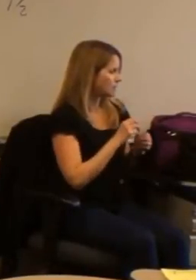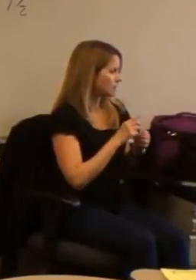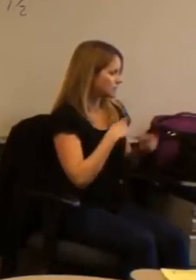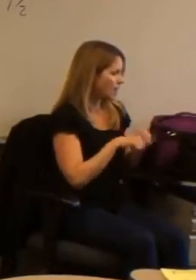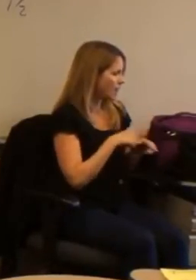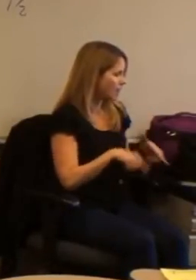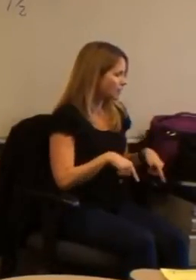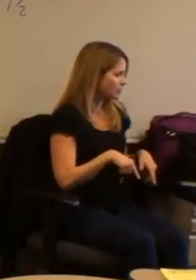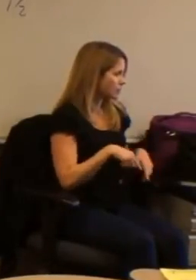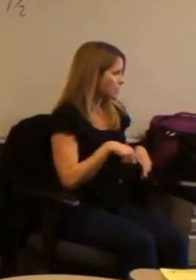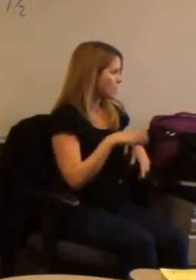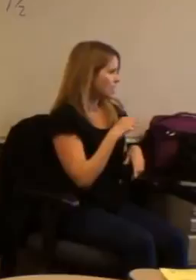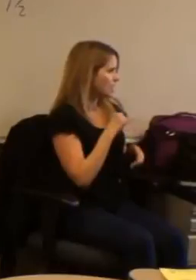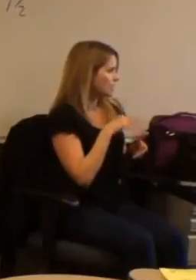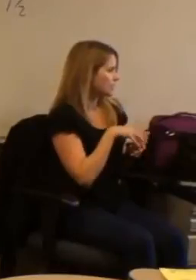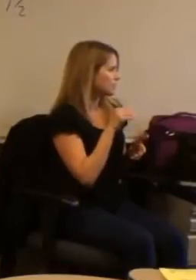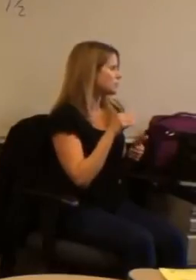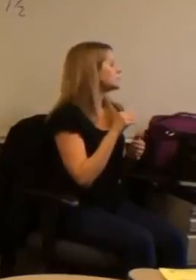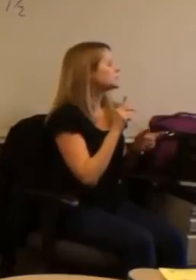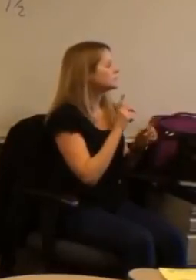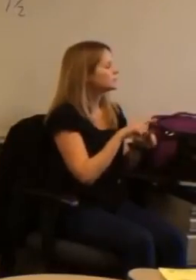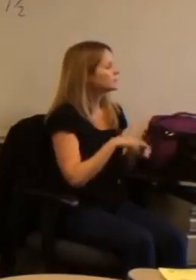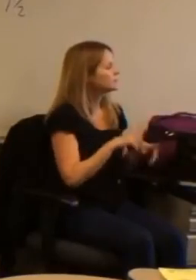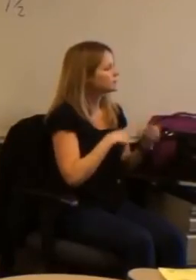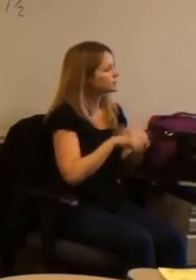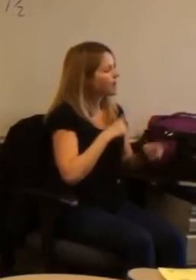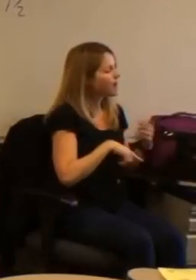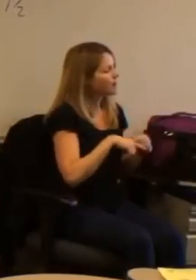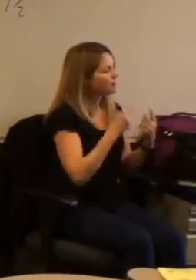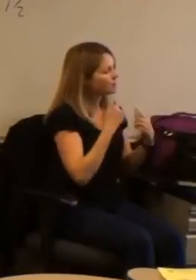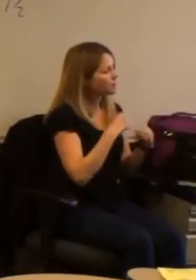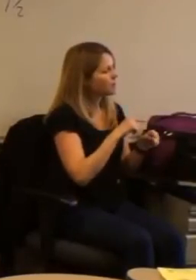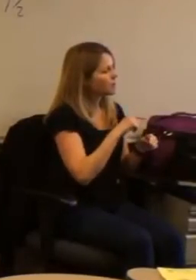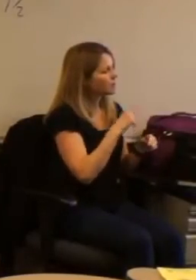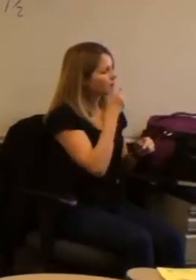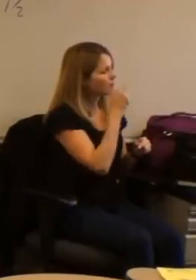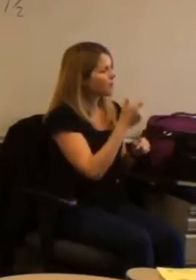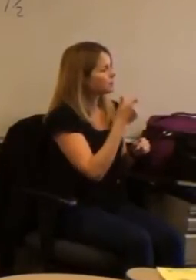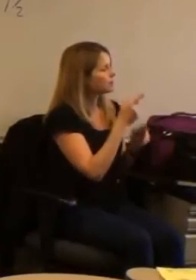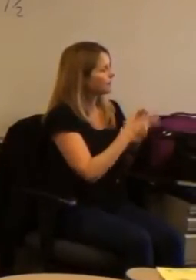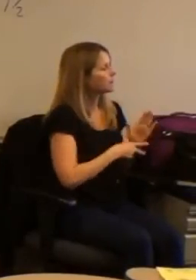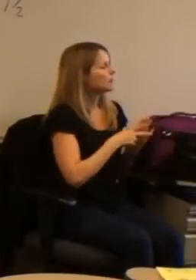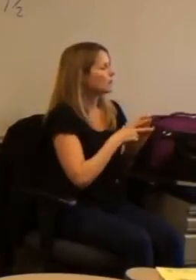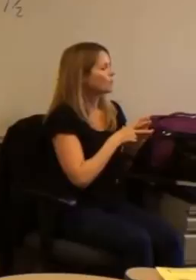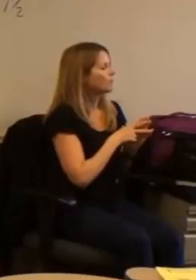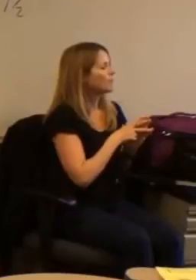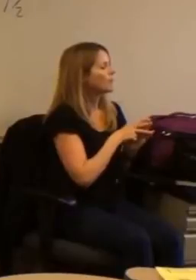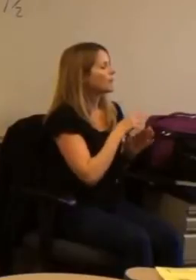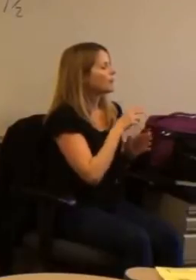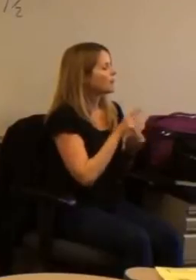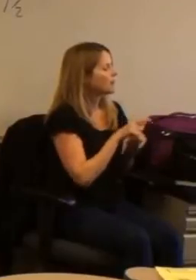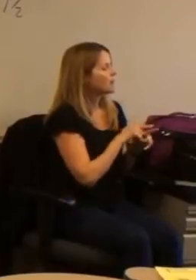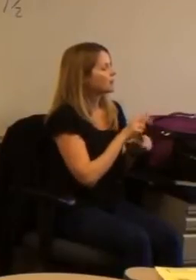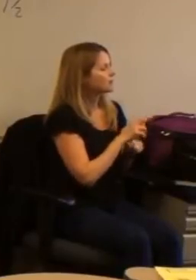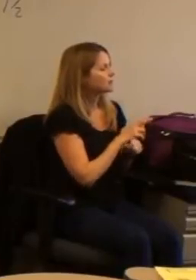sign language and I learn different signs while I watch some videos and I also use